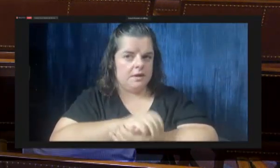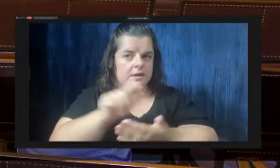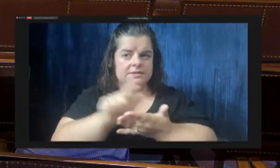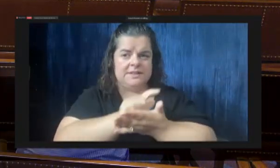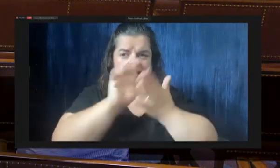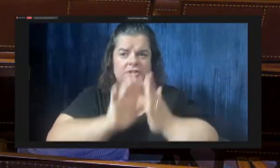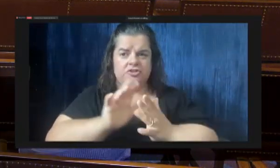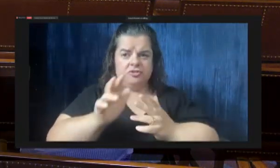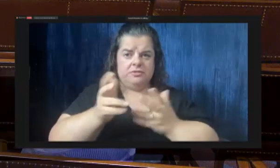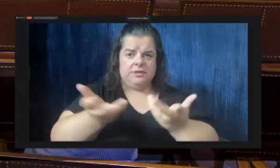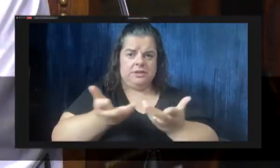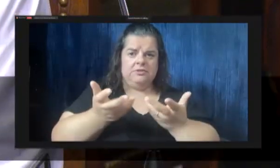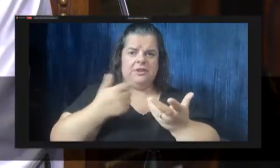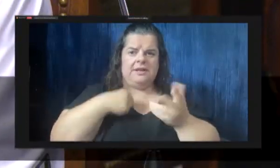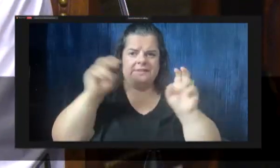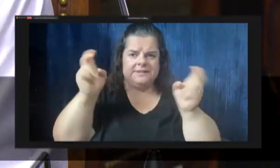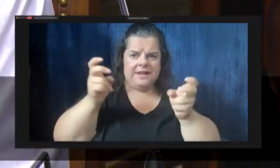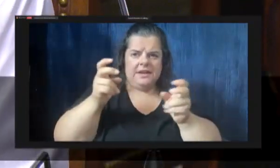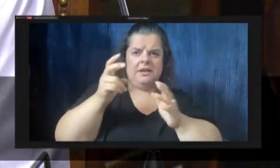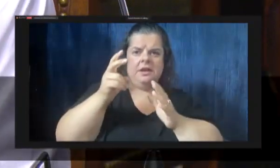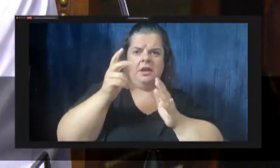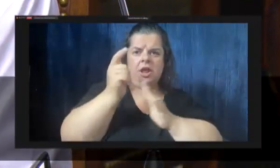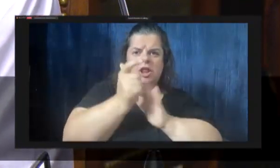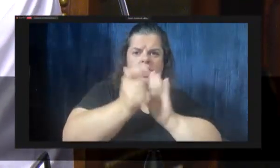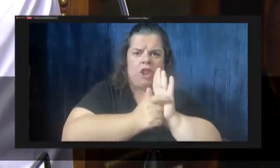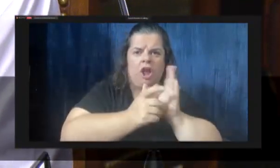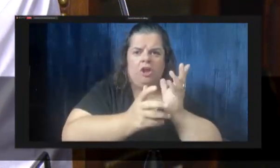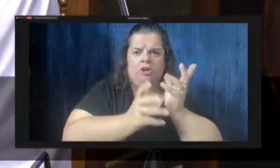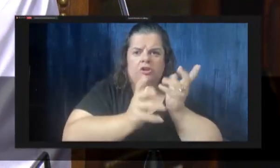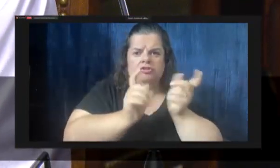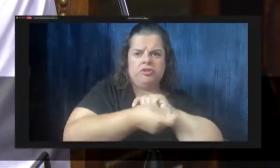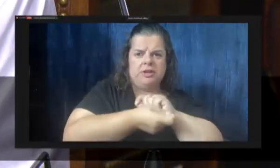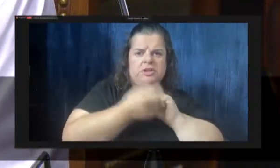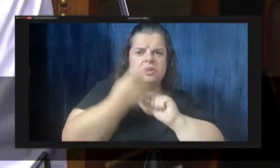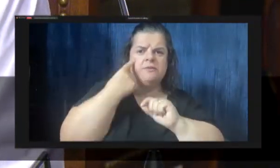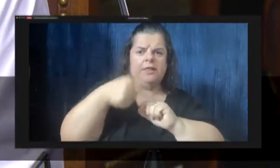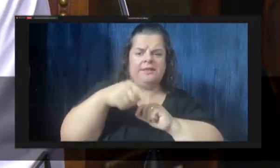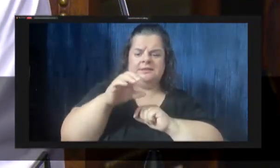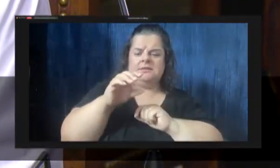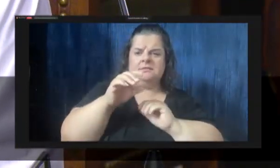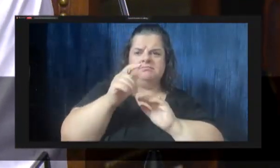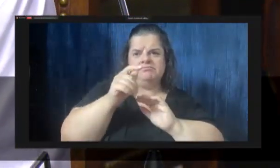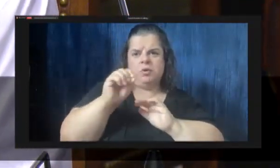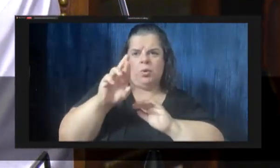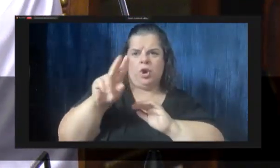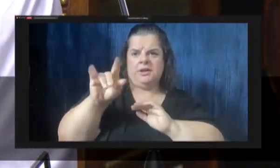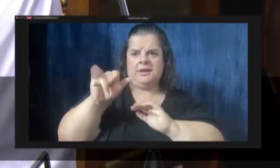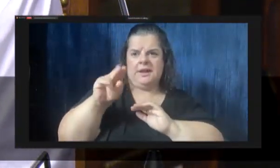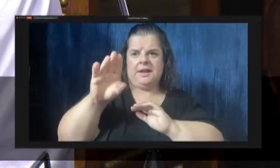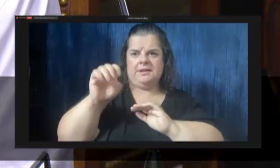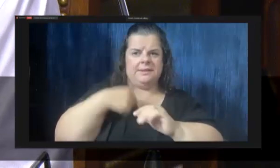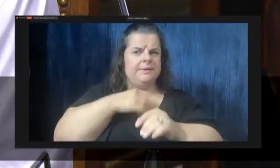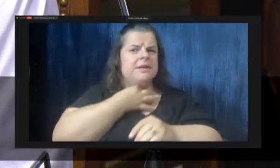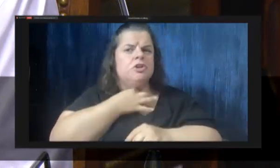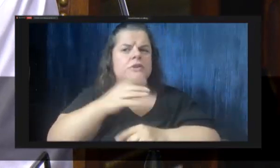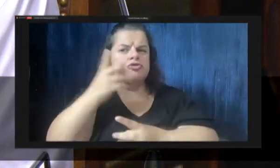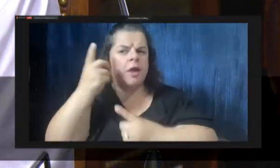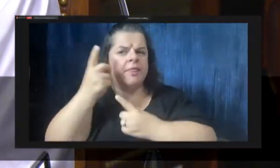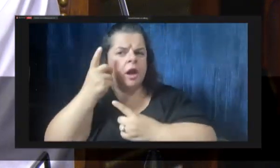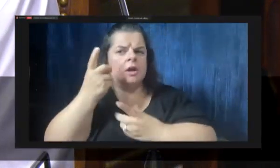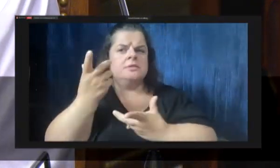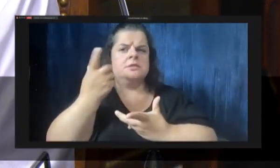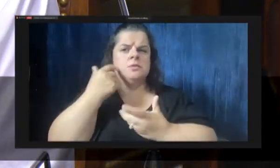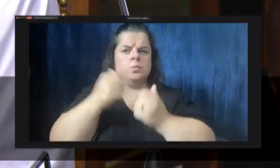this entitled as the law reviewed version of the ordinance. So I'm just curious as to your thoughts as to the